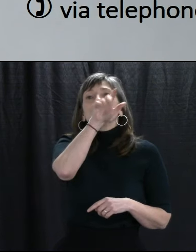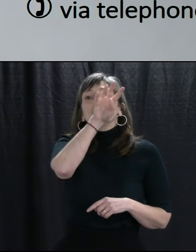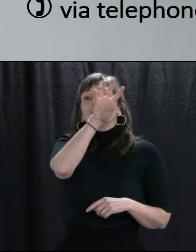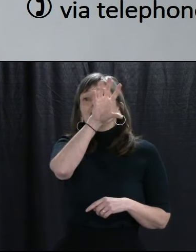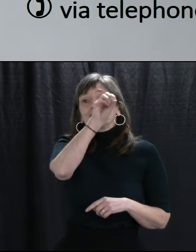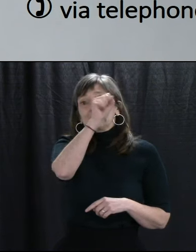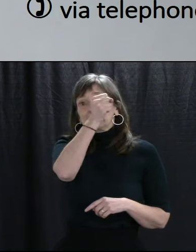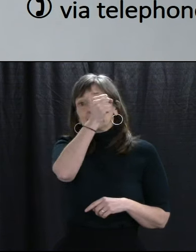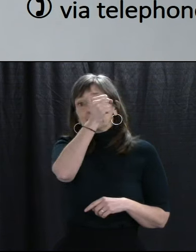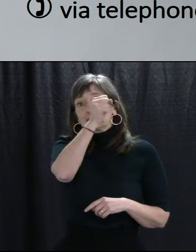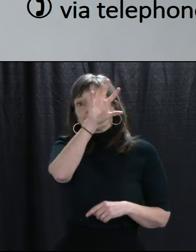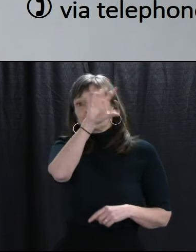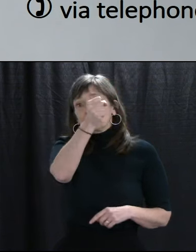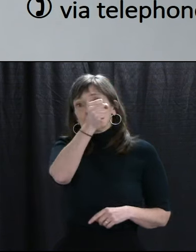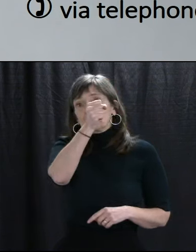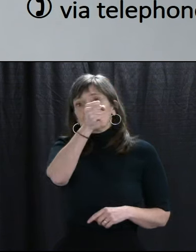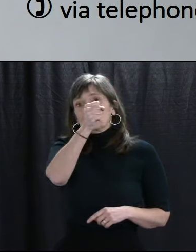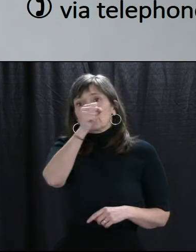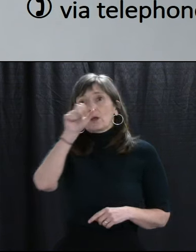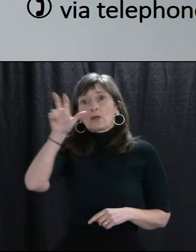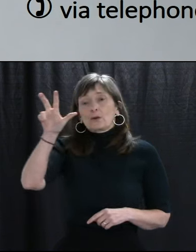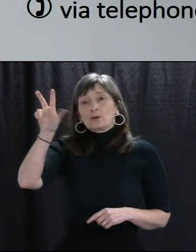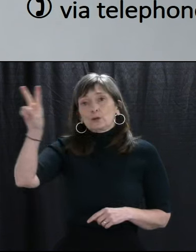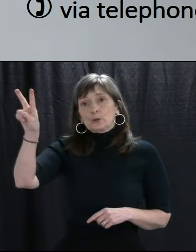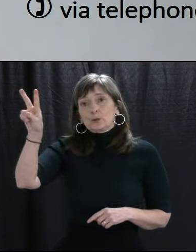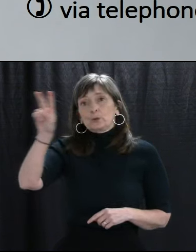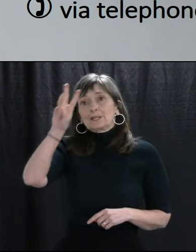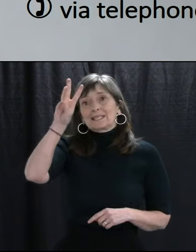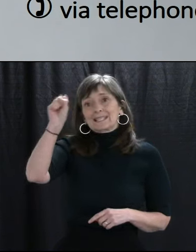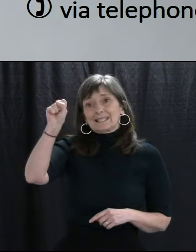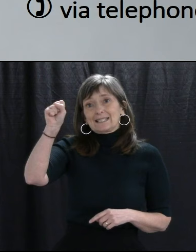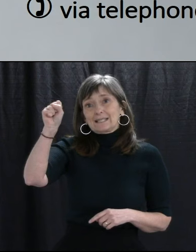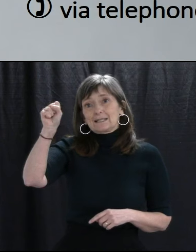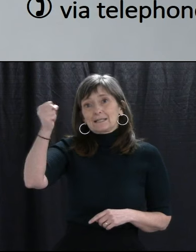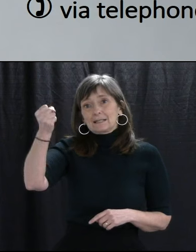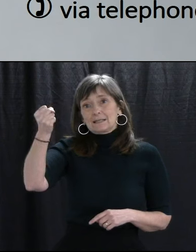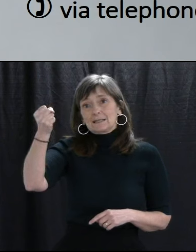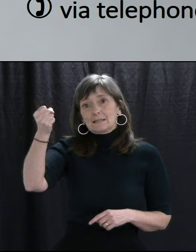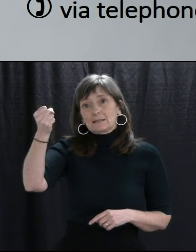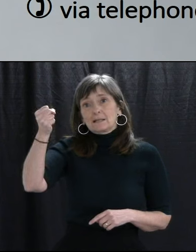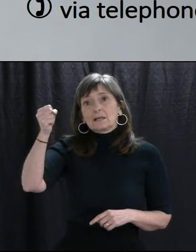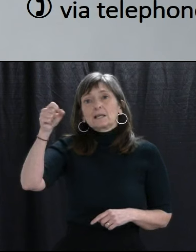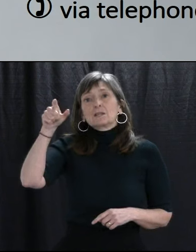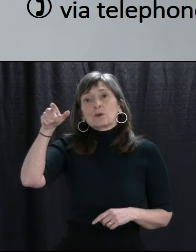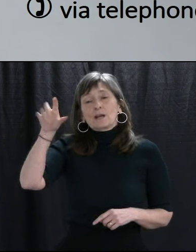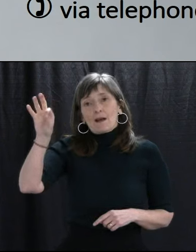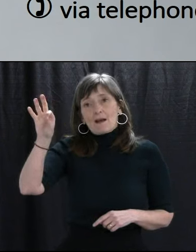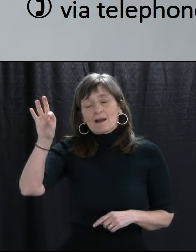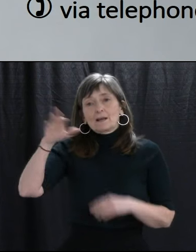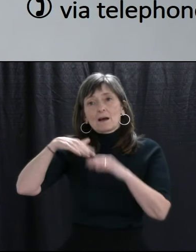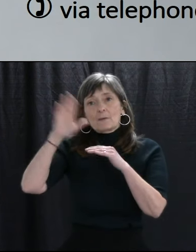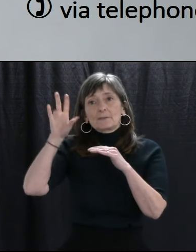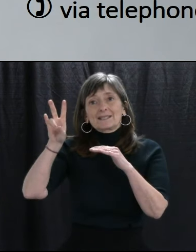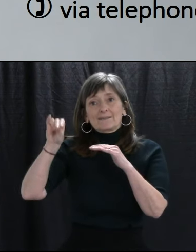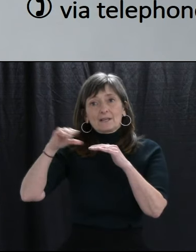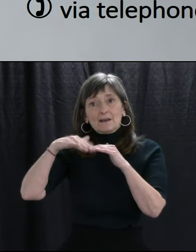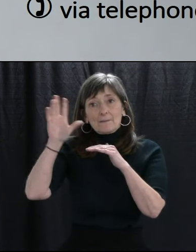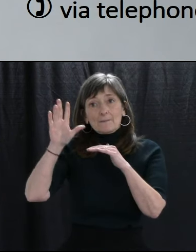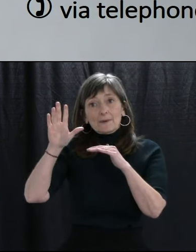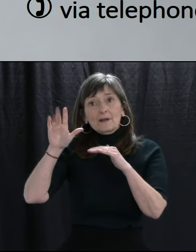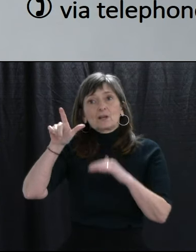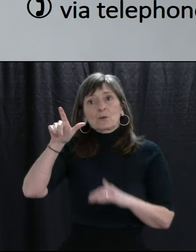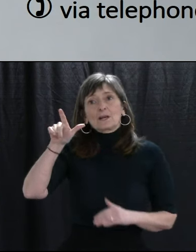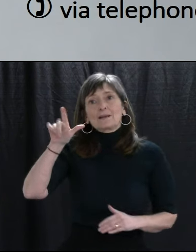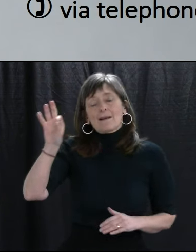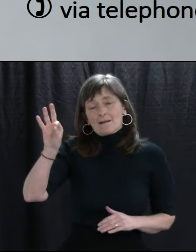29 between 60 and 69, and 29 who are 70 or above. 9 people have been admitted to hospital due